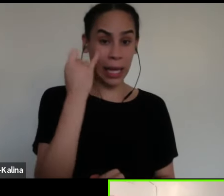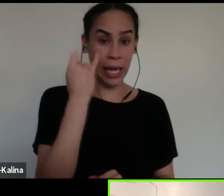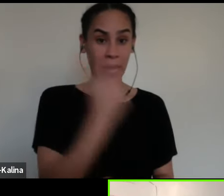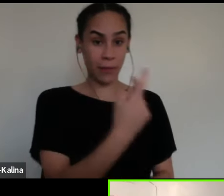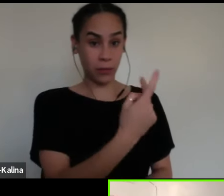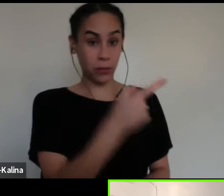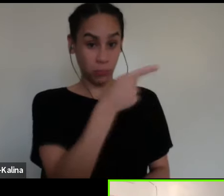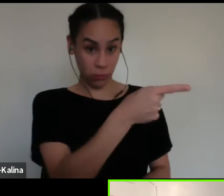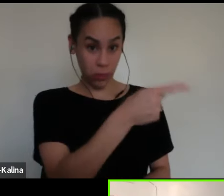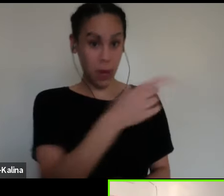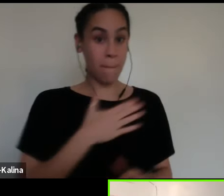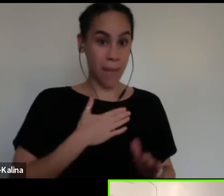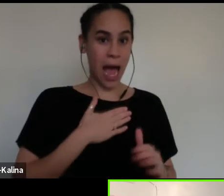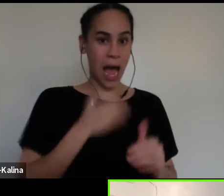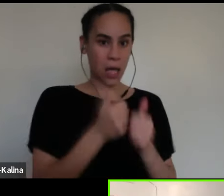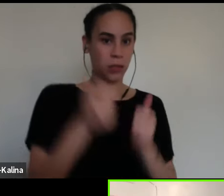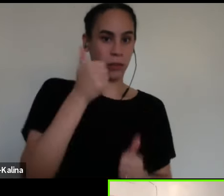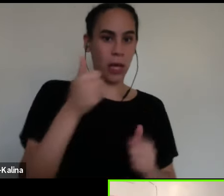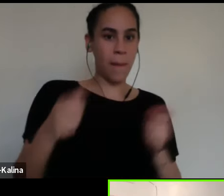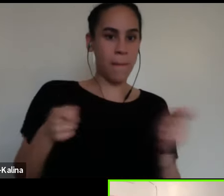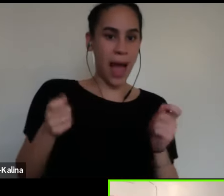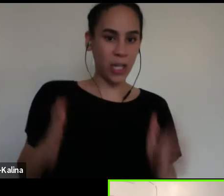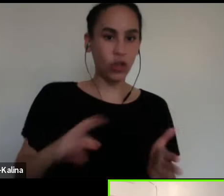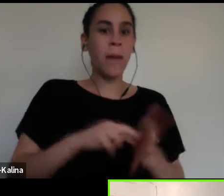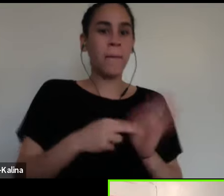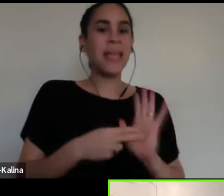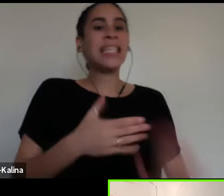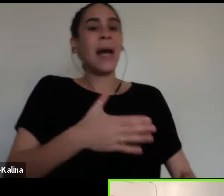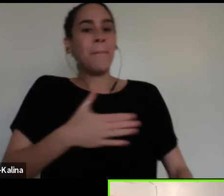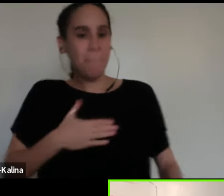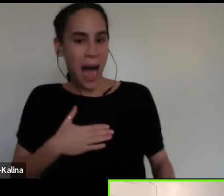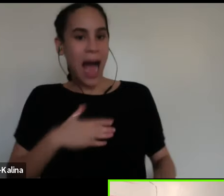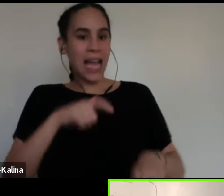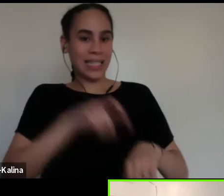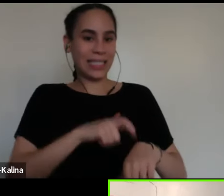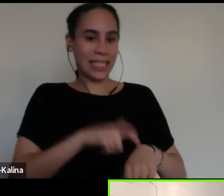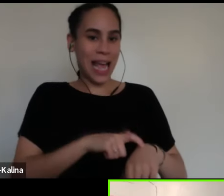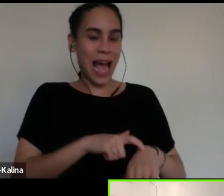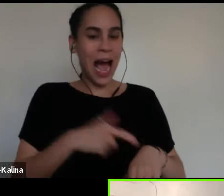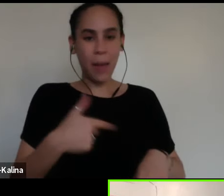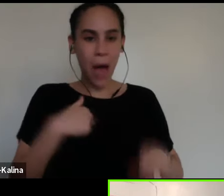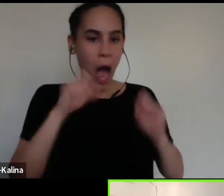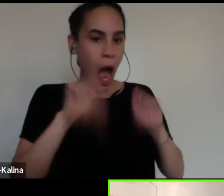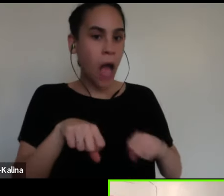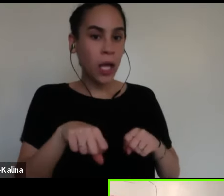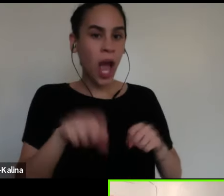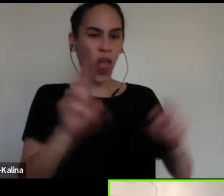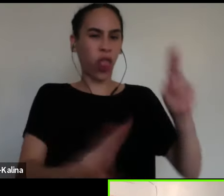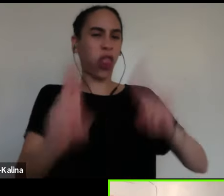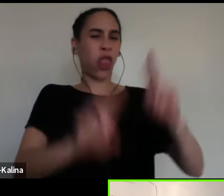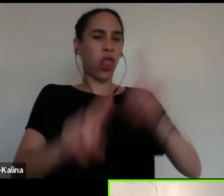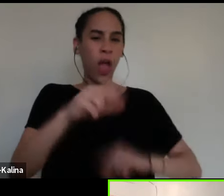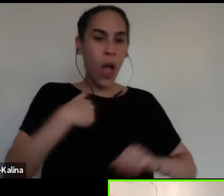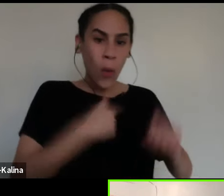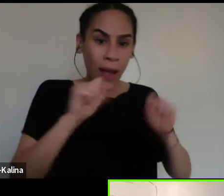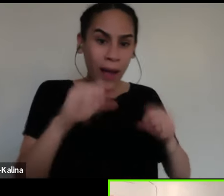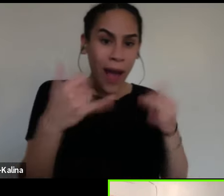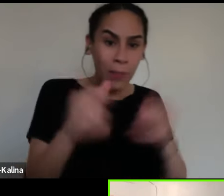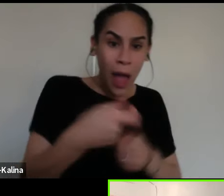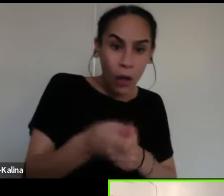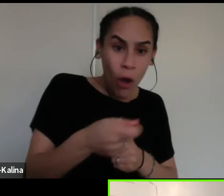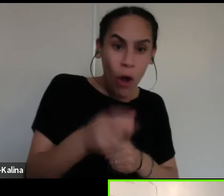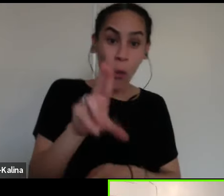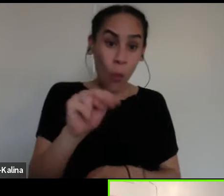manager, then that time is mine to do with what I wish. And we can tell jokes, we can play Uno, we